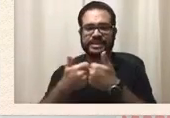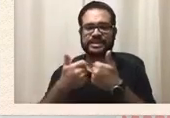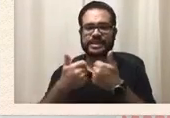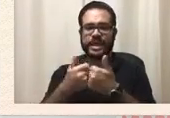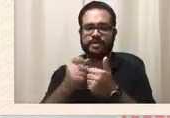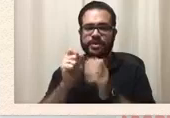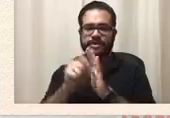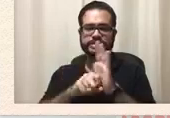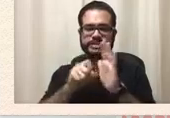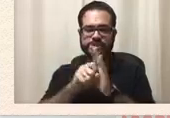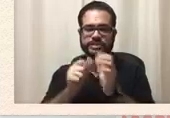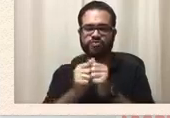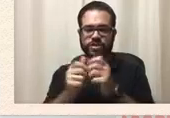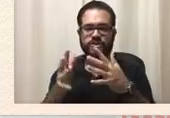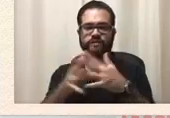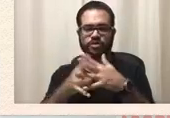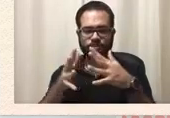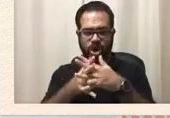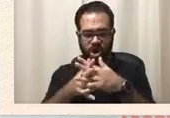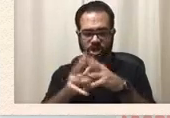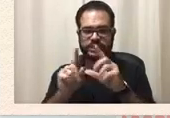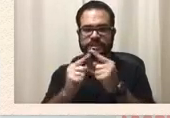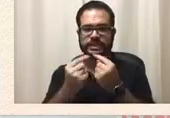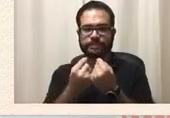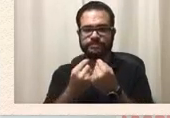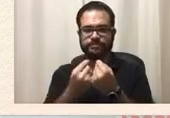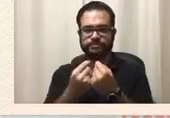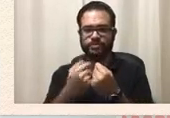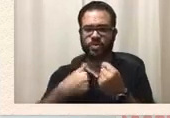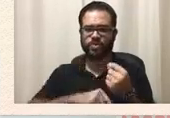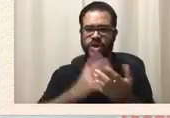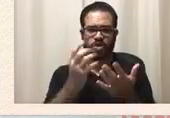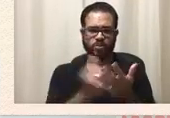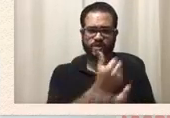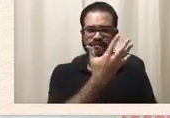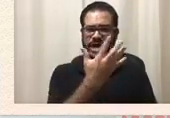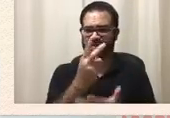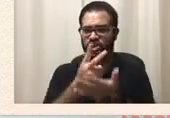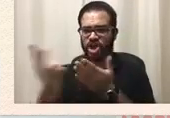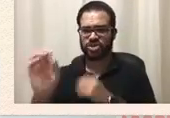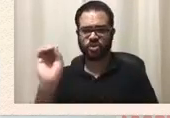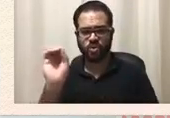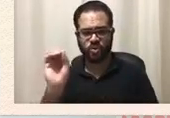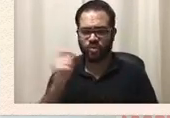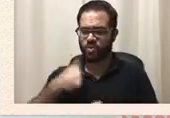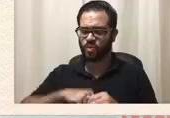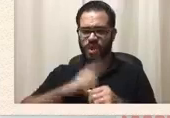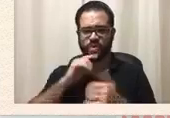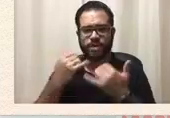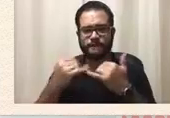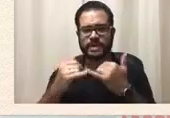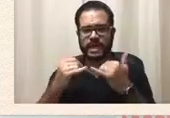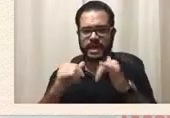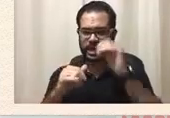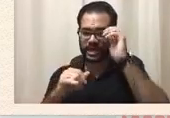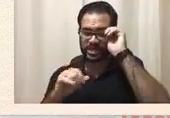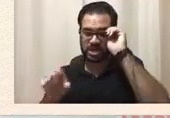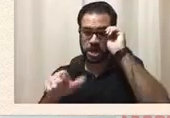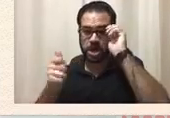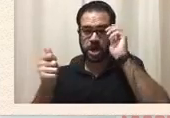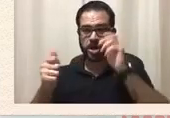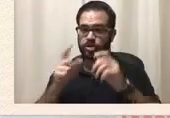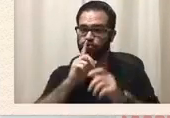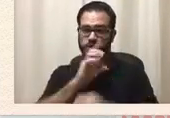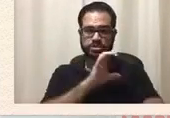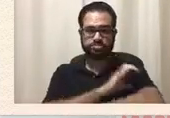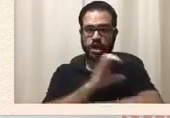team. We were 5-0 and playing the regional powerhouse, Heritage Christian, for the right to